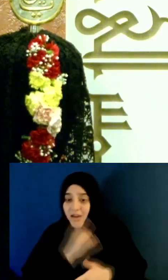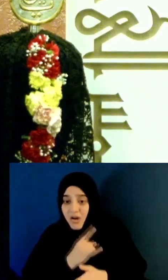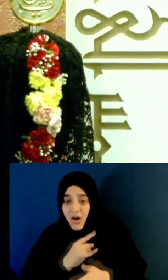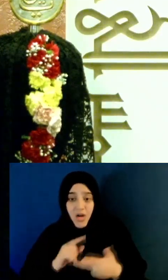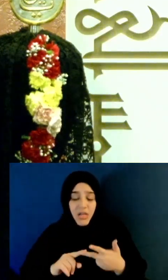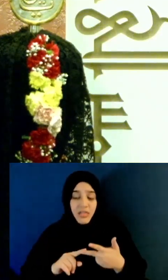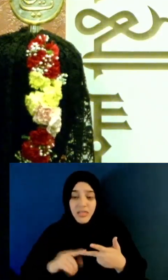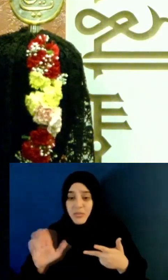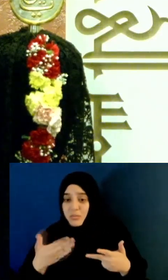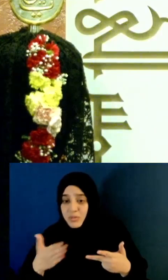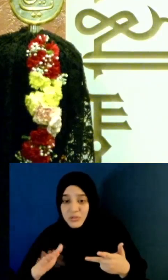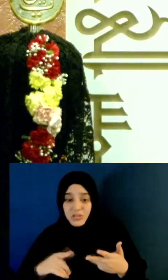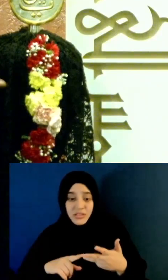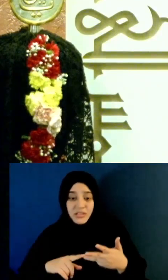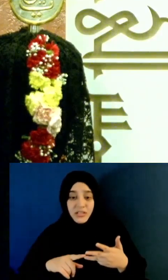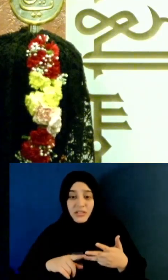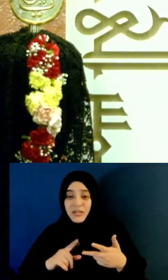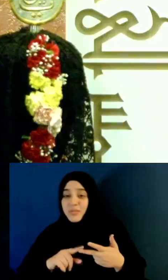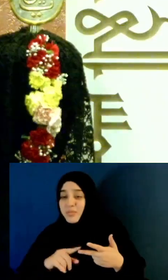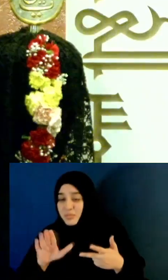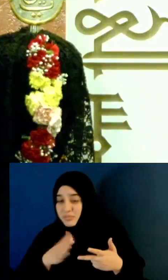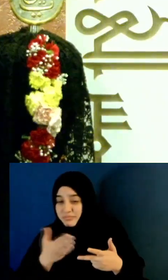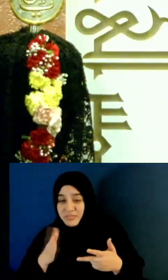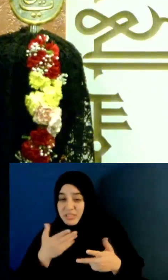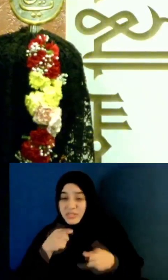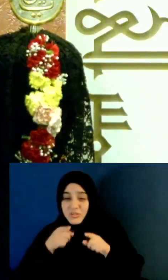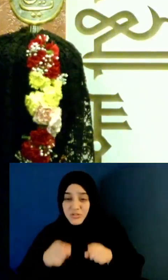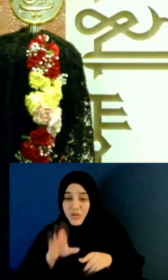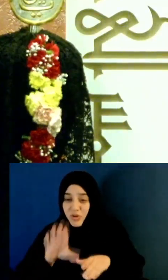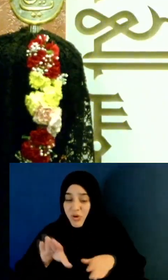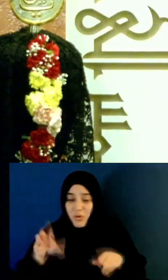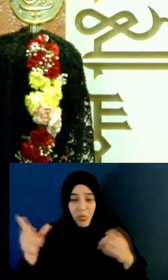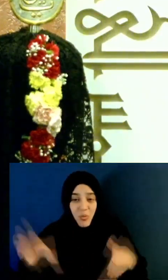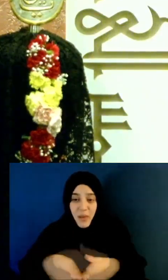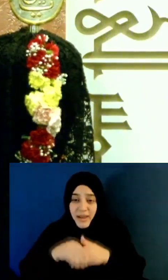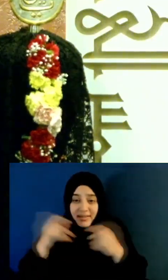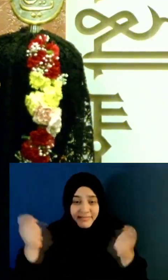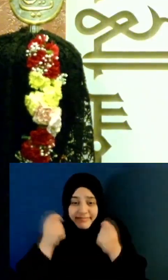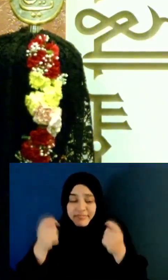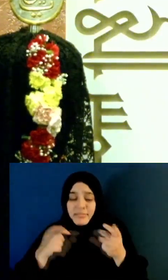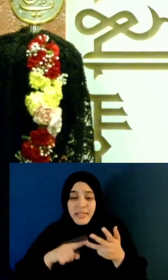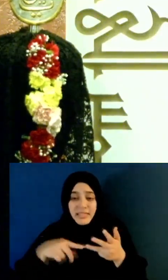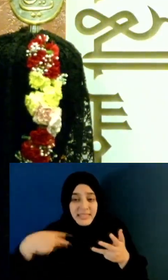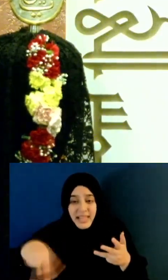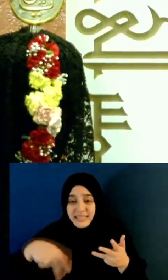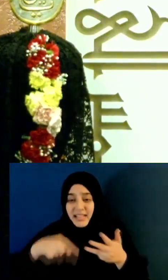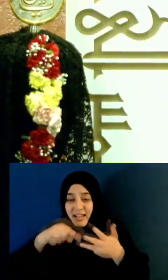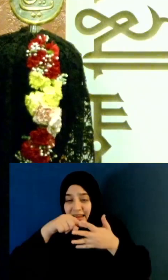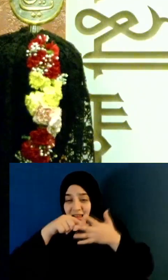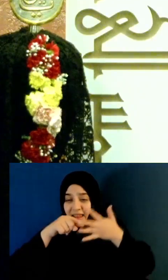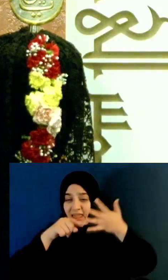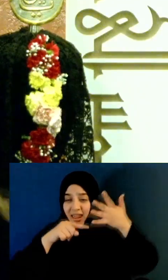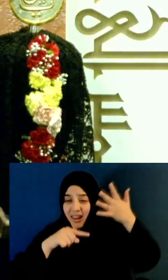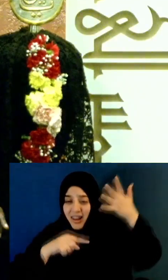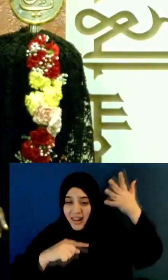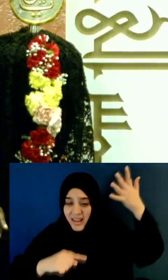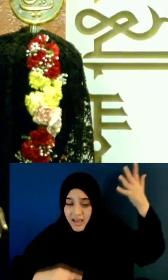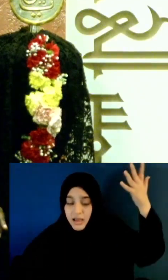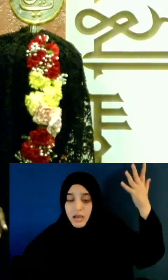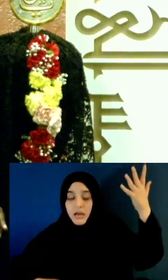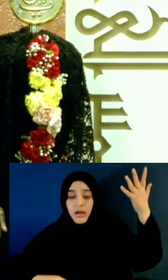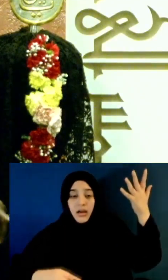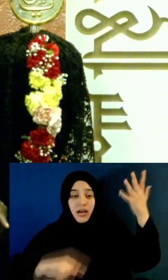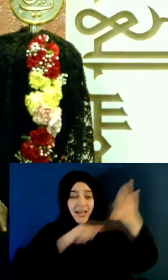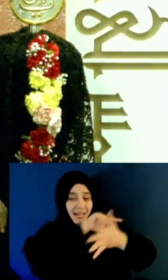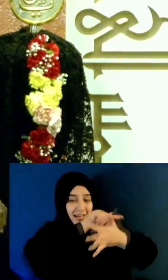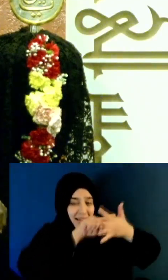your wedding receptions, could be dancing, you name them, go on and go on and go on. Islam doesn't